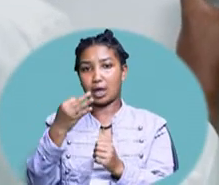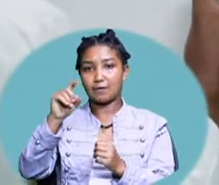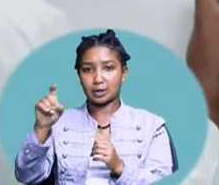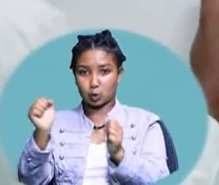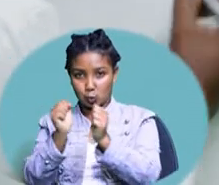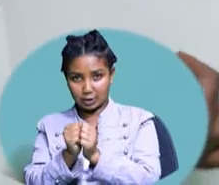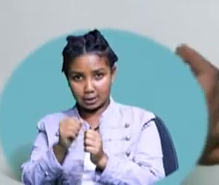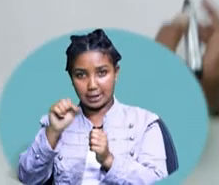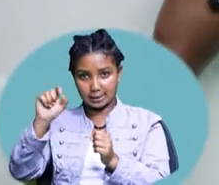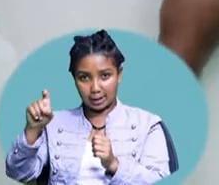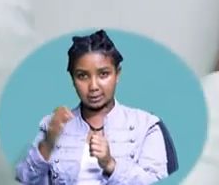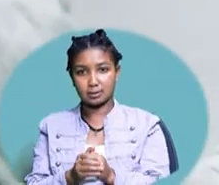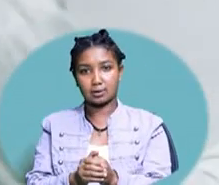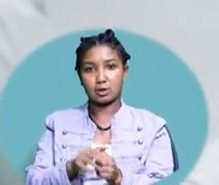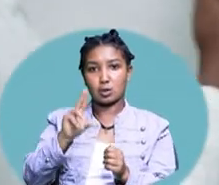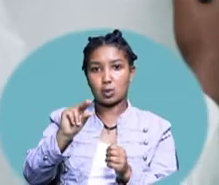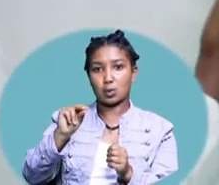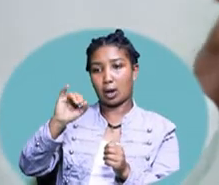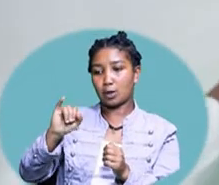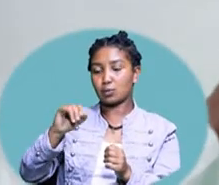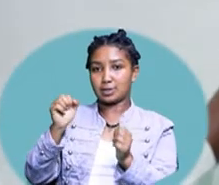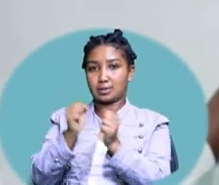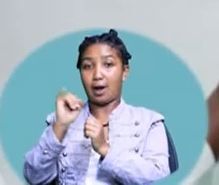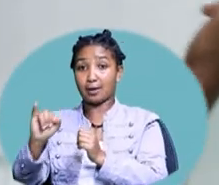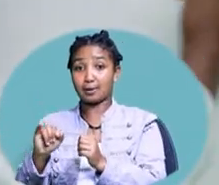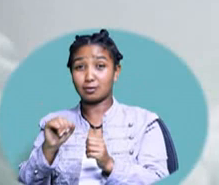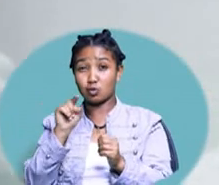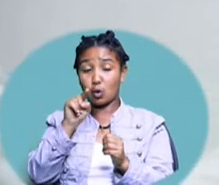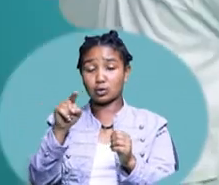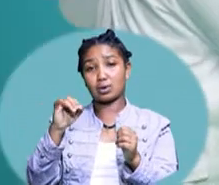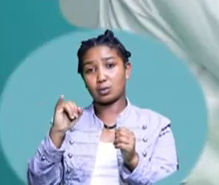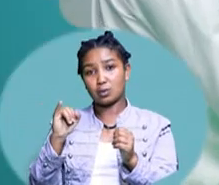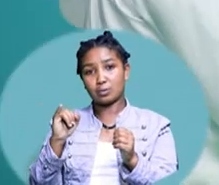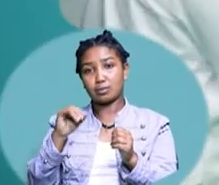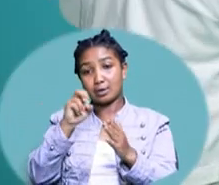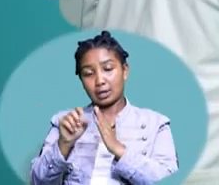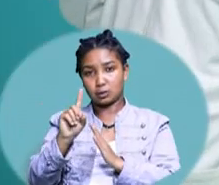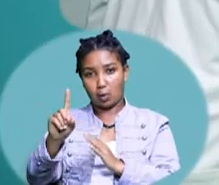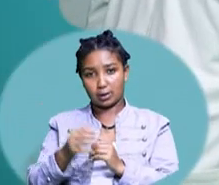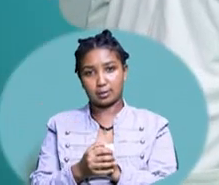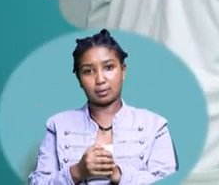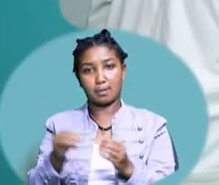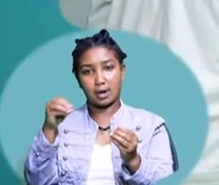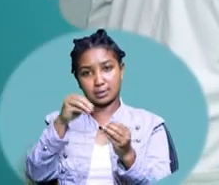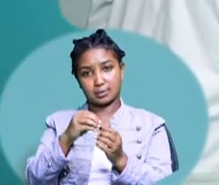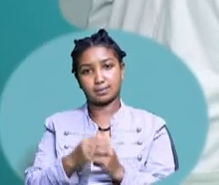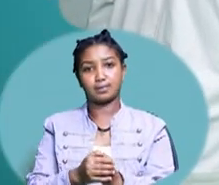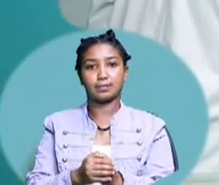Fx with Sx, not I with I, while we dotted I with I, result is 1,